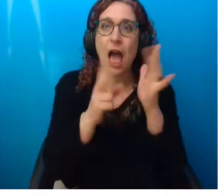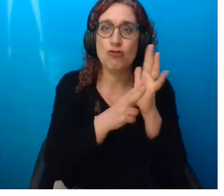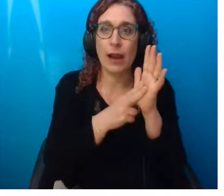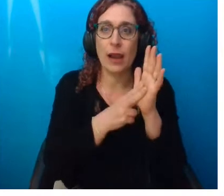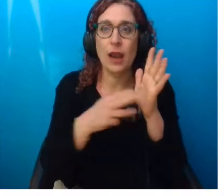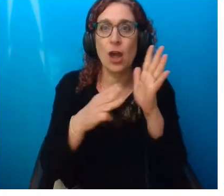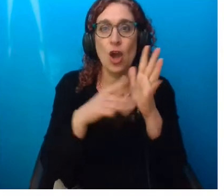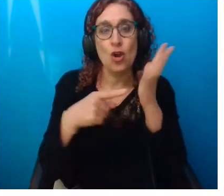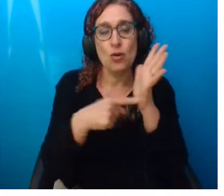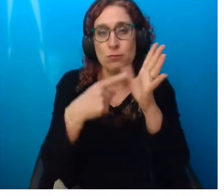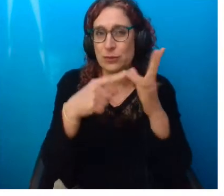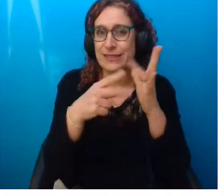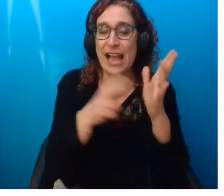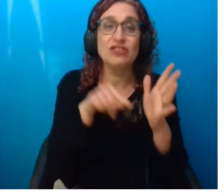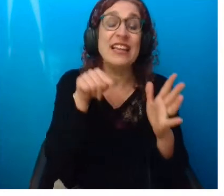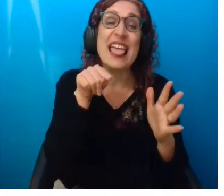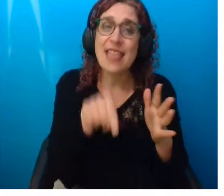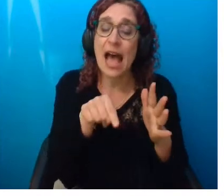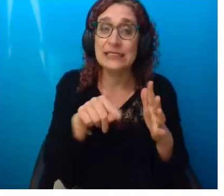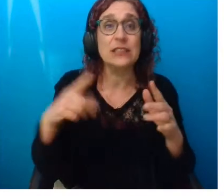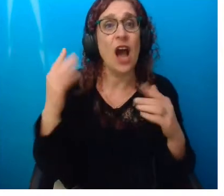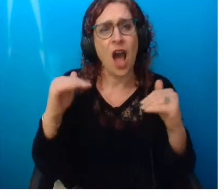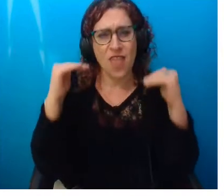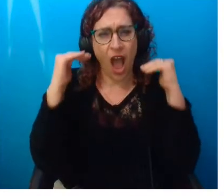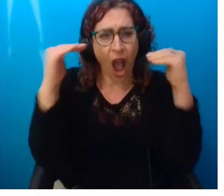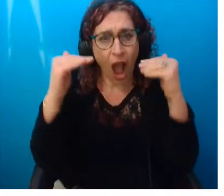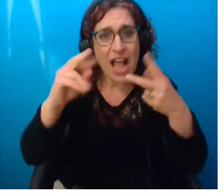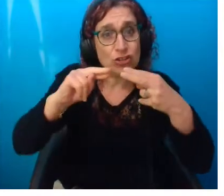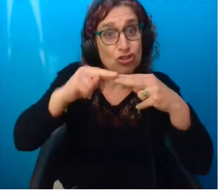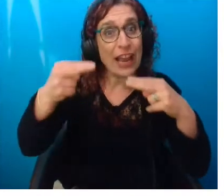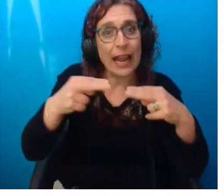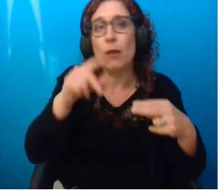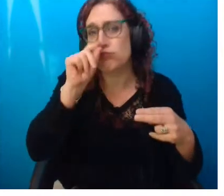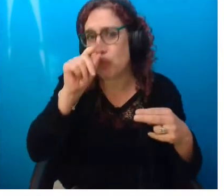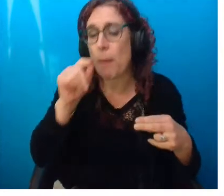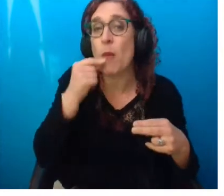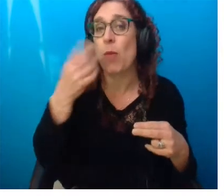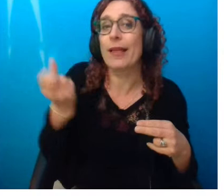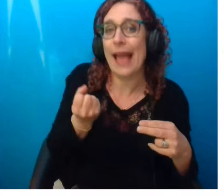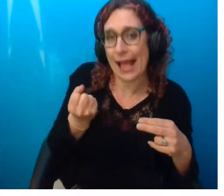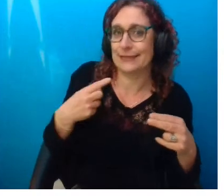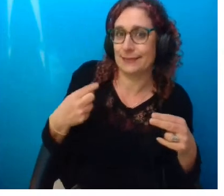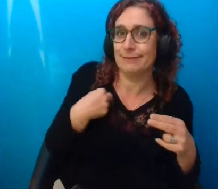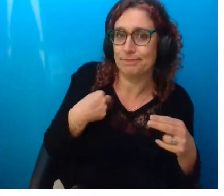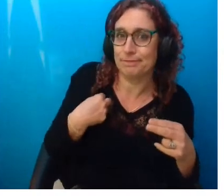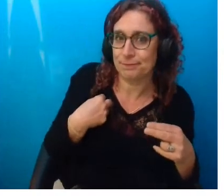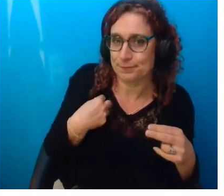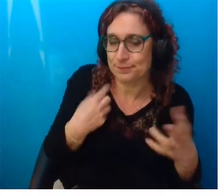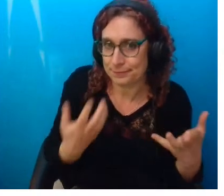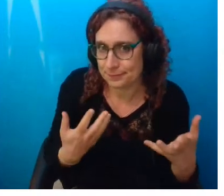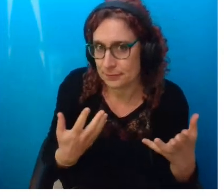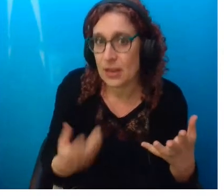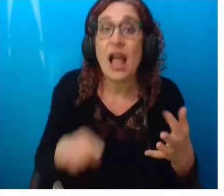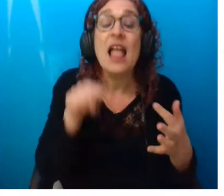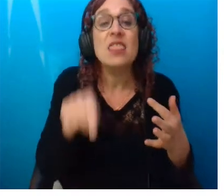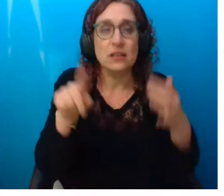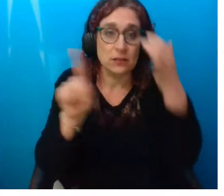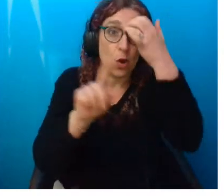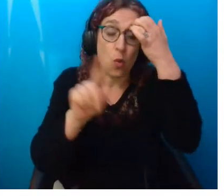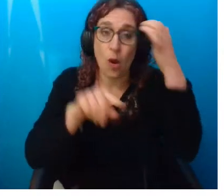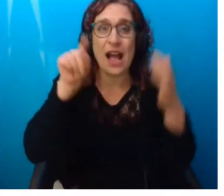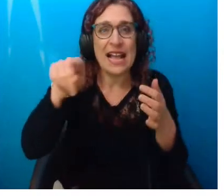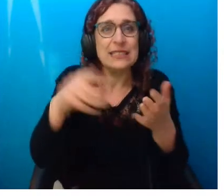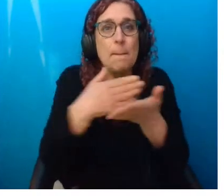gene. Now that is a structural protein within our skin that helps to form the skeleton of the